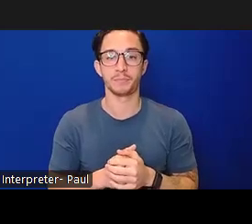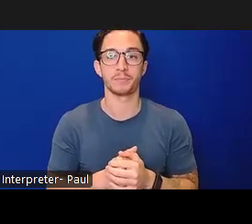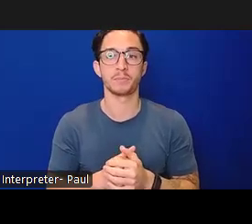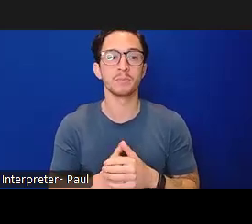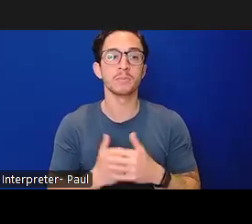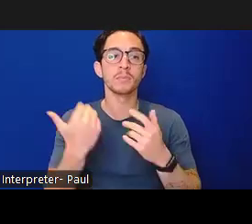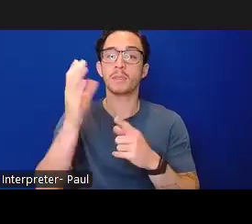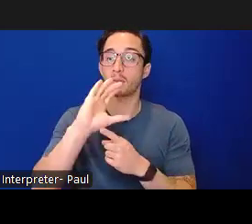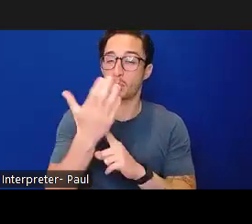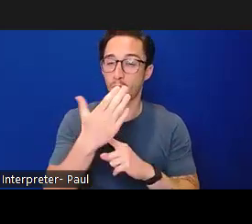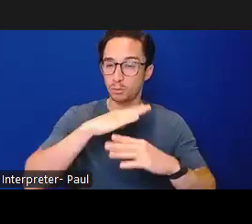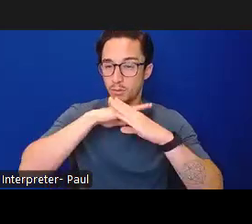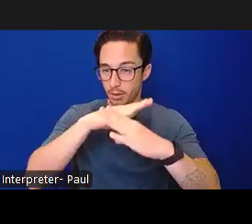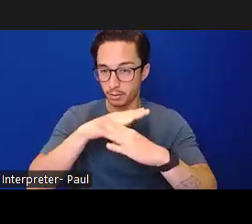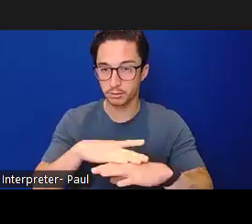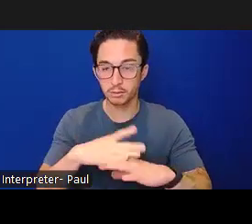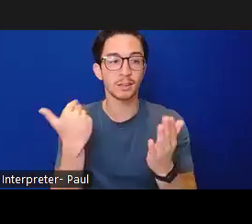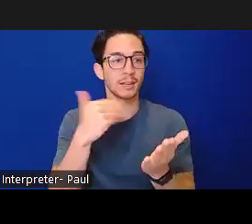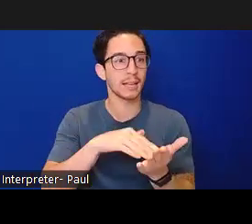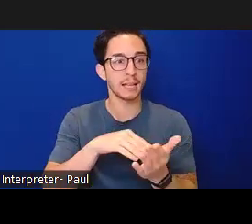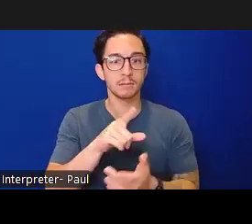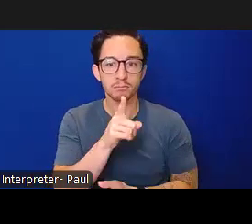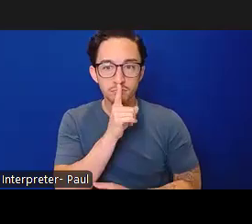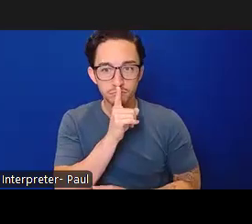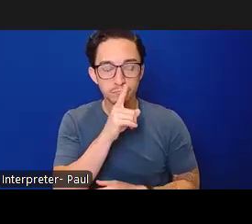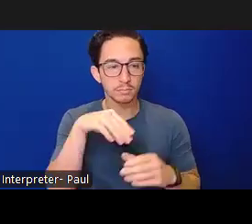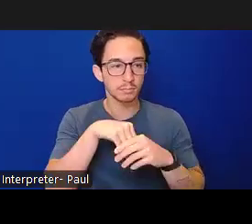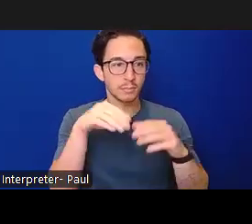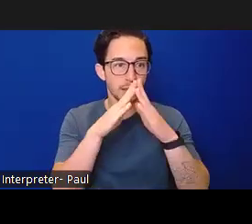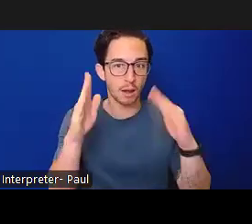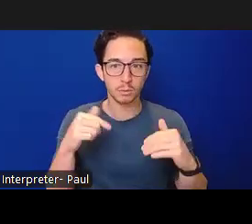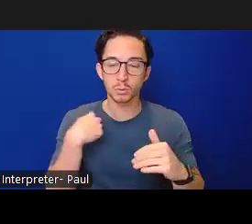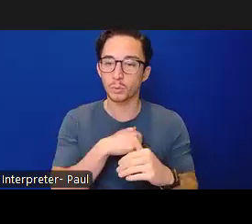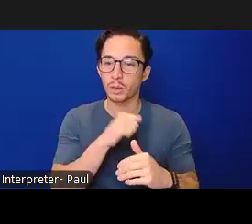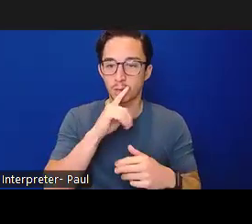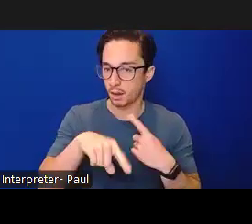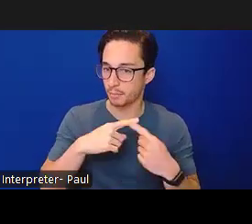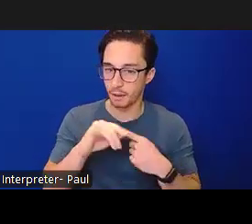Cultural barriers, again, that secrecy in the household. We don't talk about it.